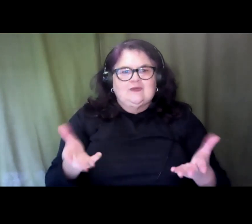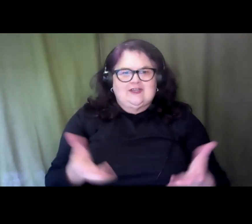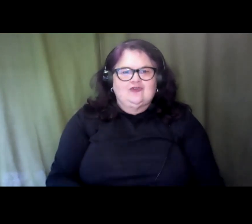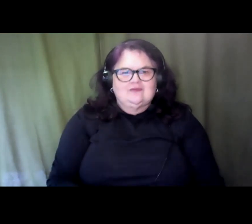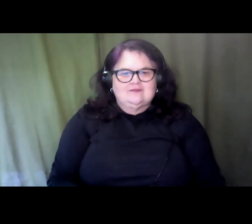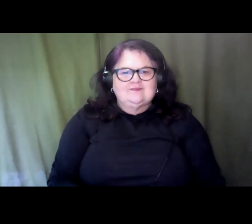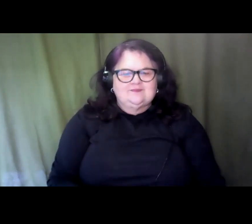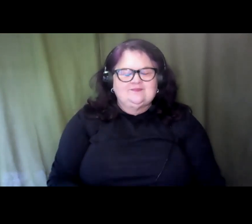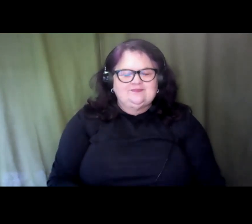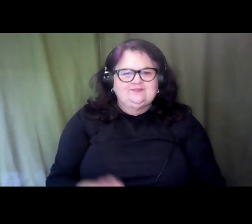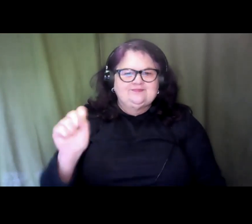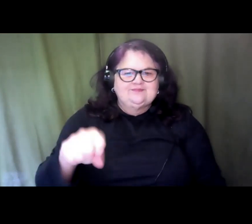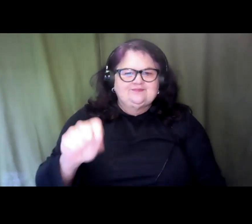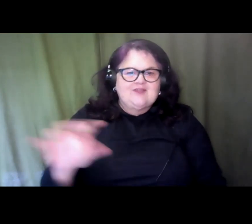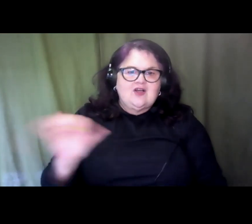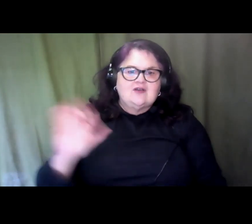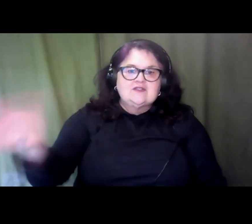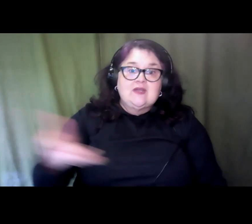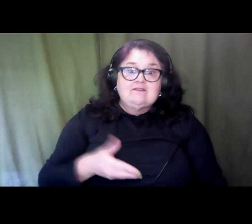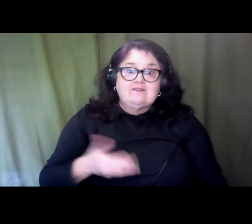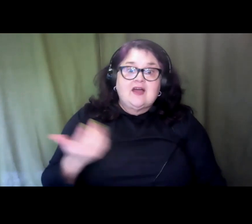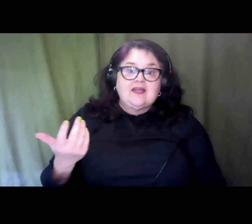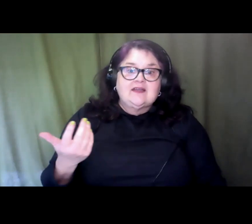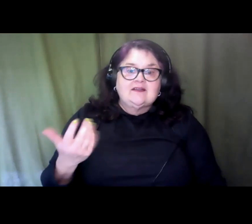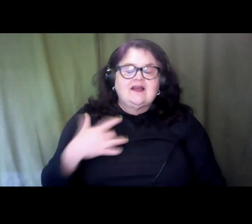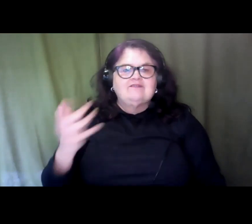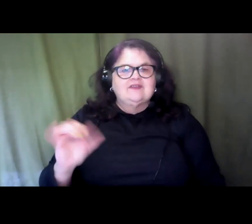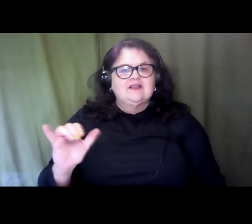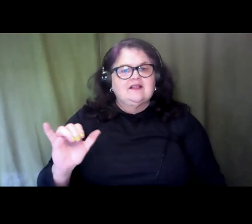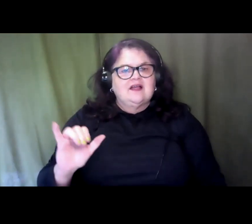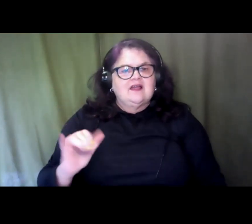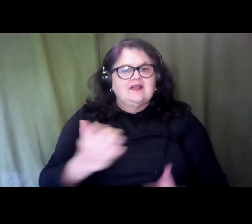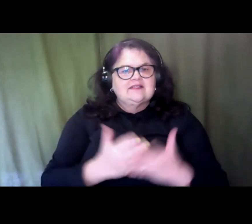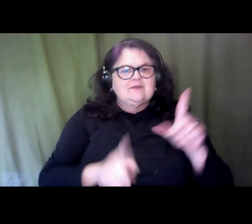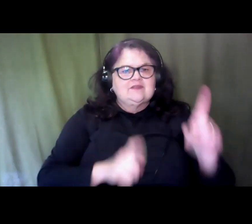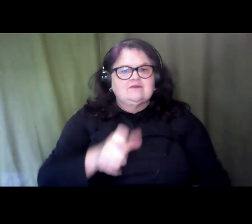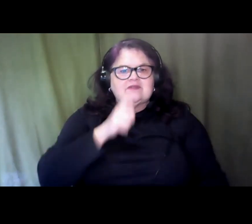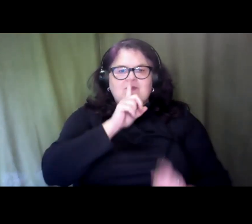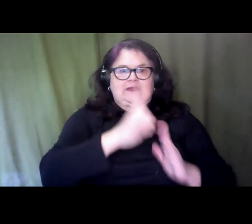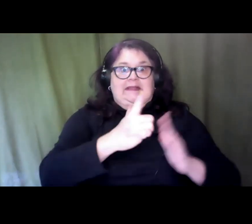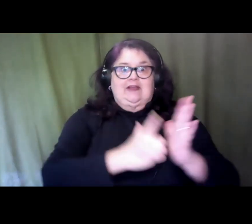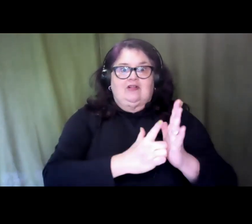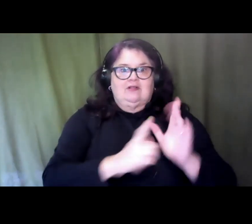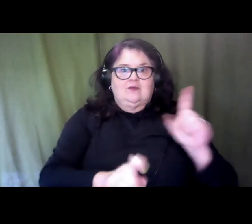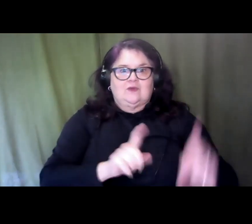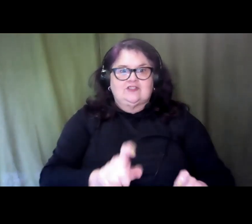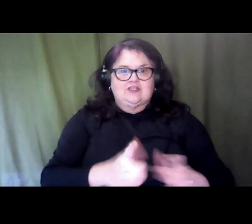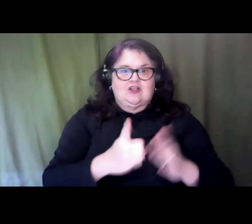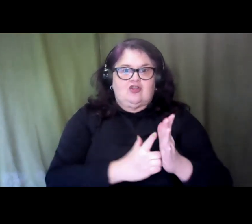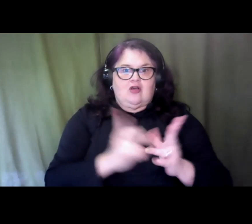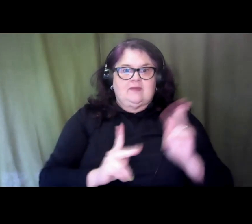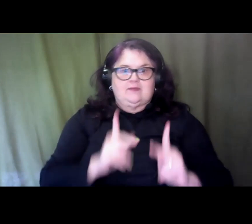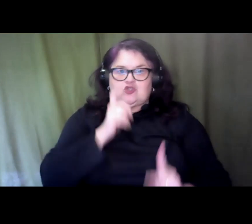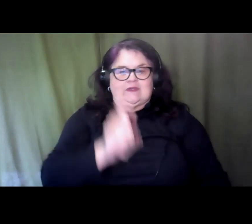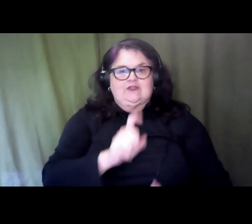But yeah, I also invite anyone, I kind of feel like some of these questions are not necessarily legal questions that law people need to answer, but